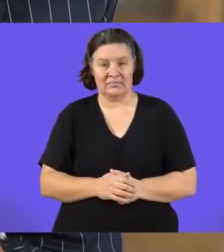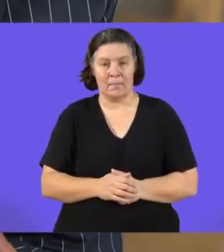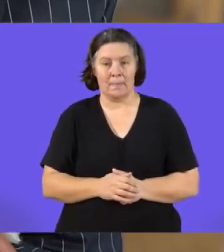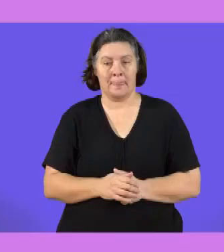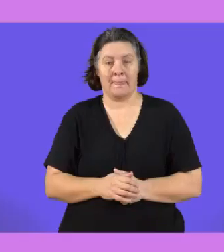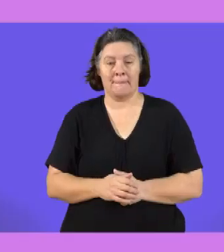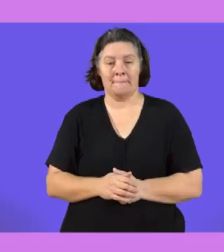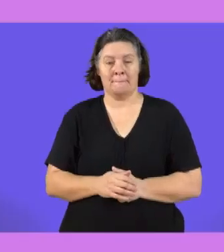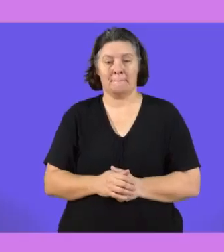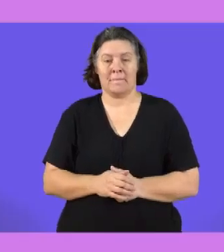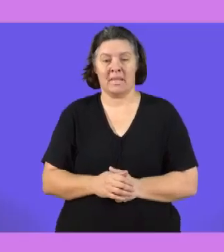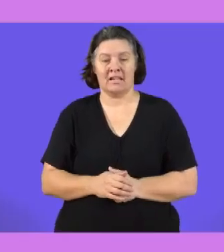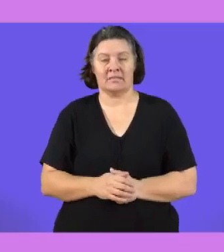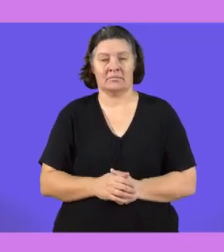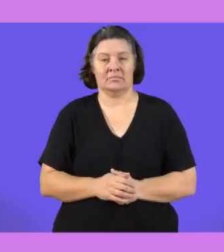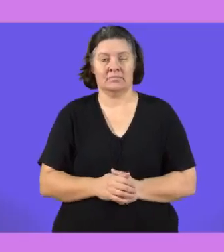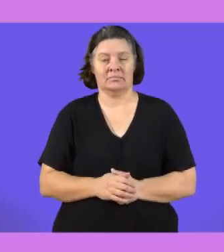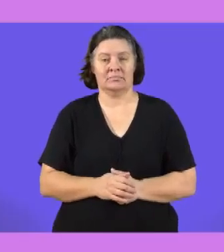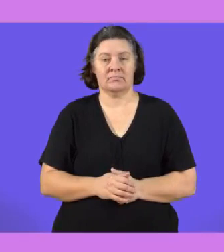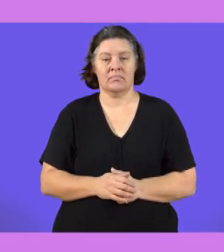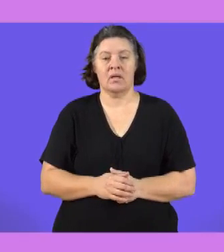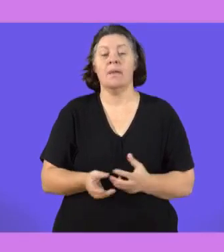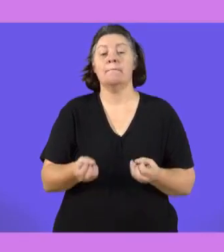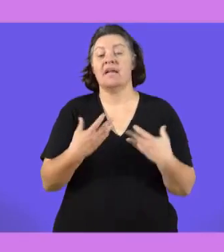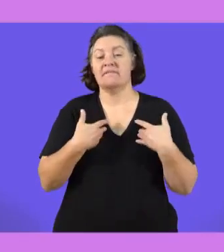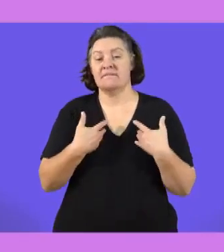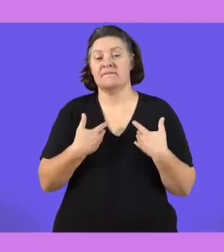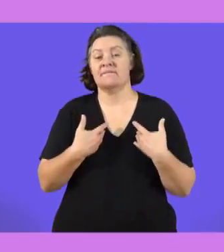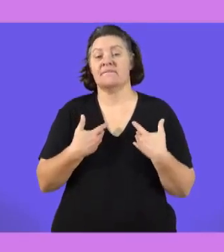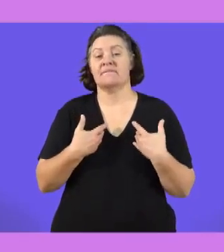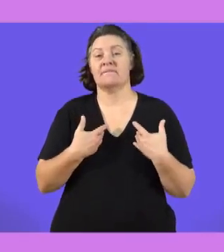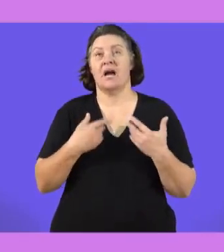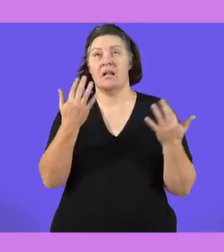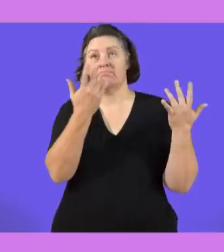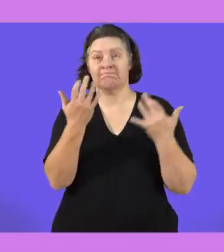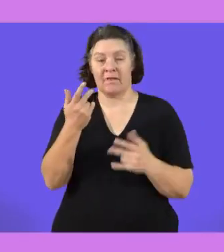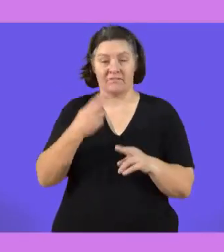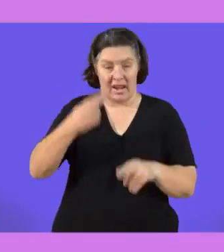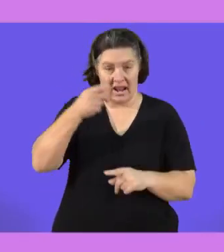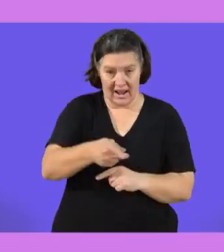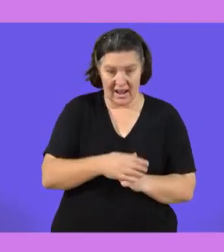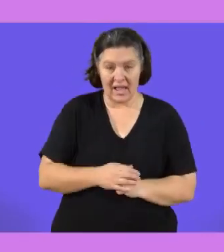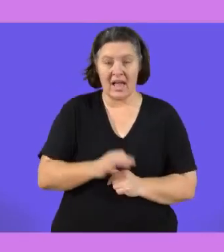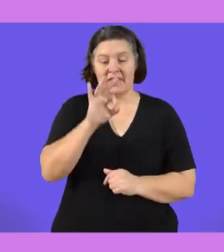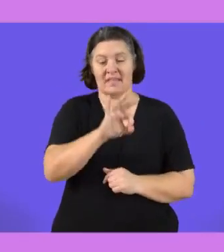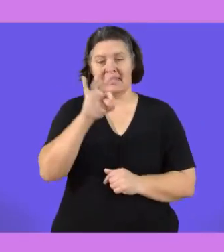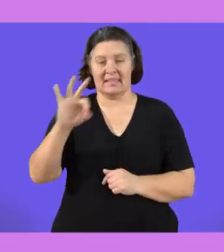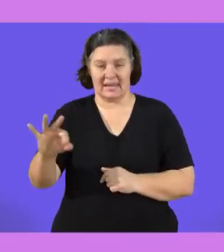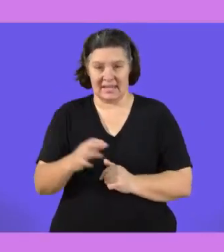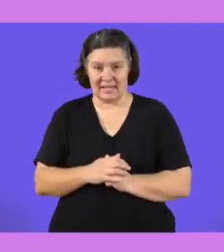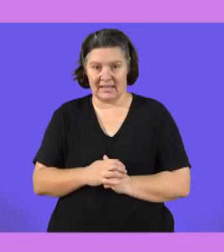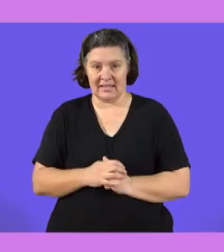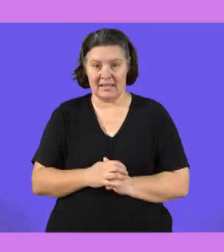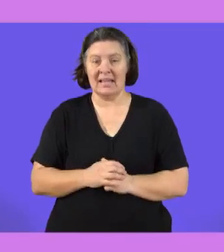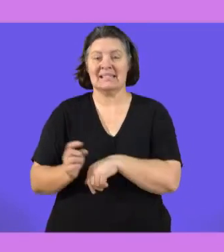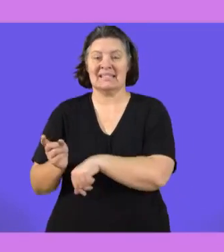minutes, so, and then I times by 60. So that should give you, if you complete this calculation here, it gives you 33, and that